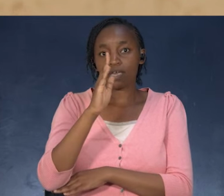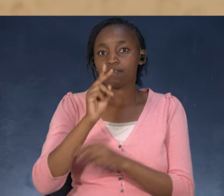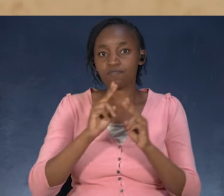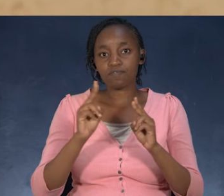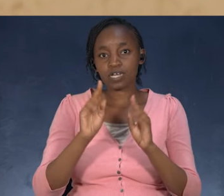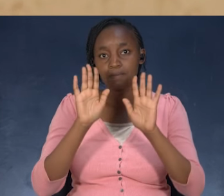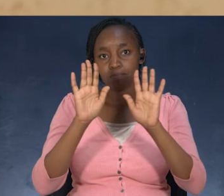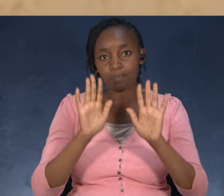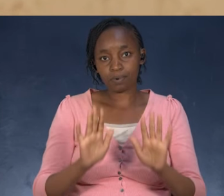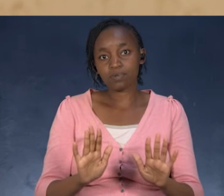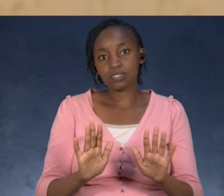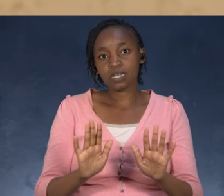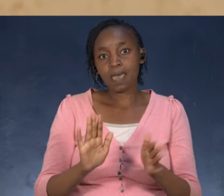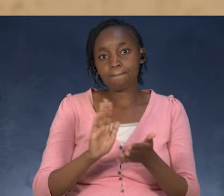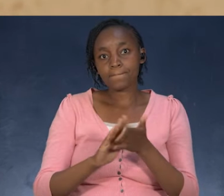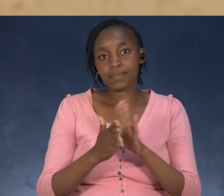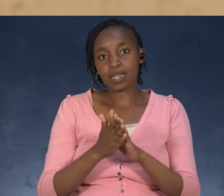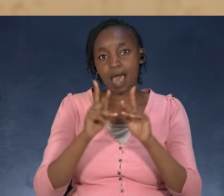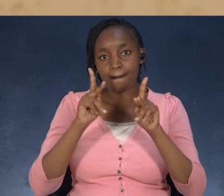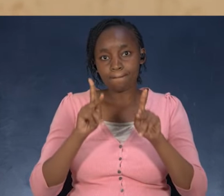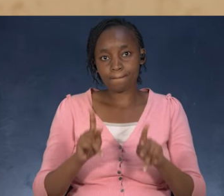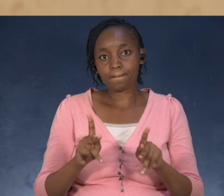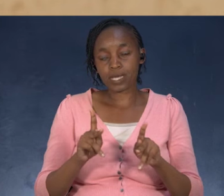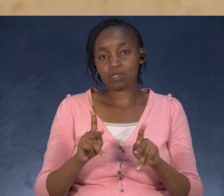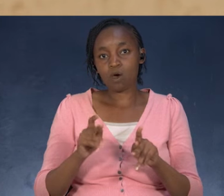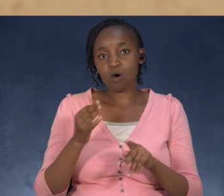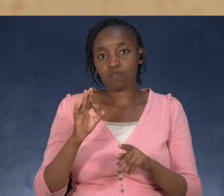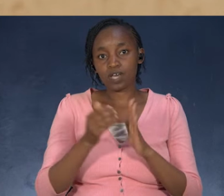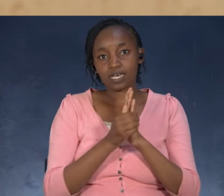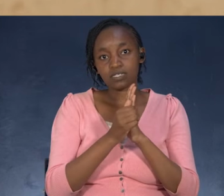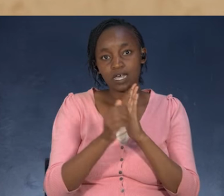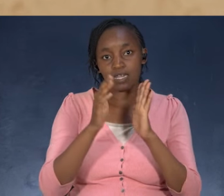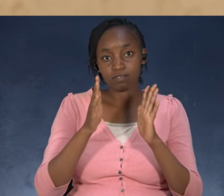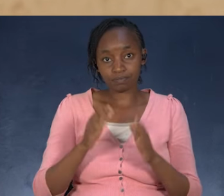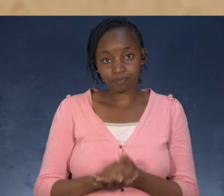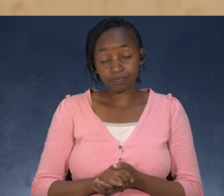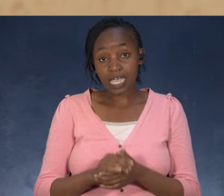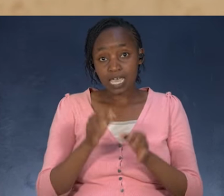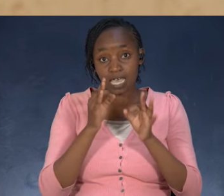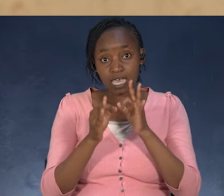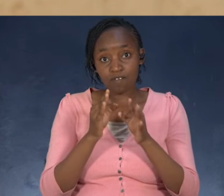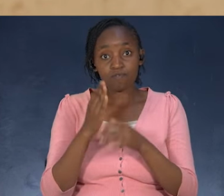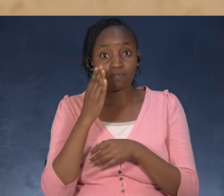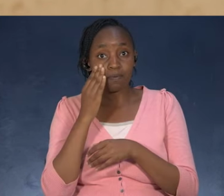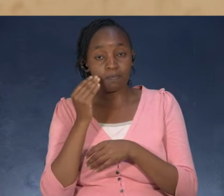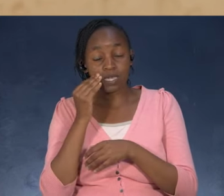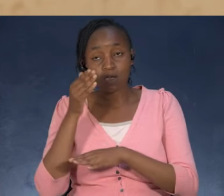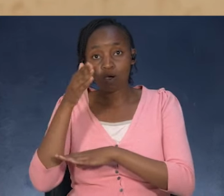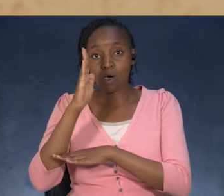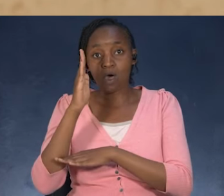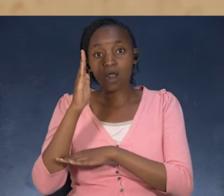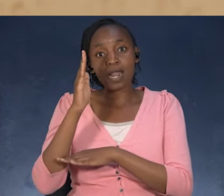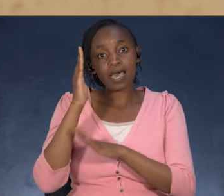Knowing God is such a key in becoming a person of excellence. If you're going to